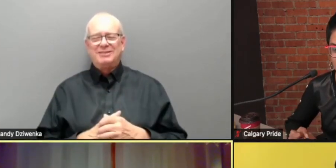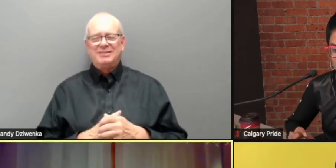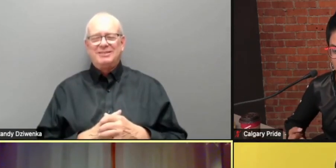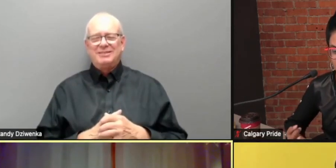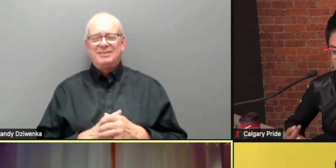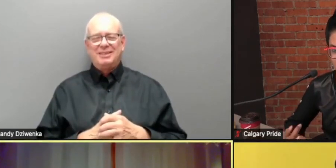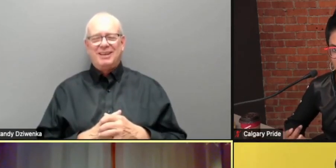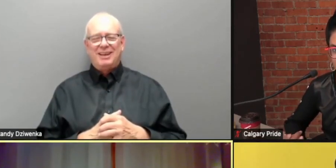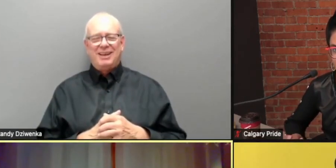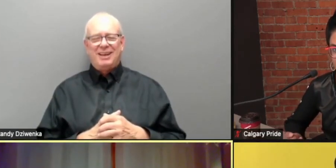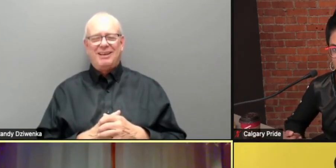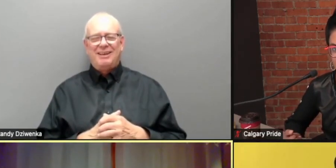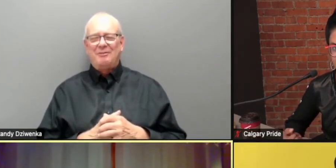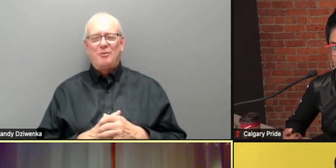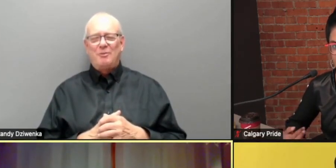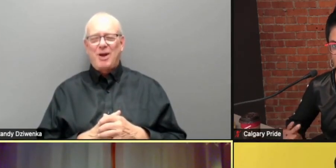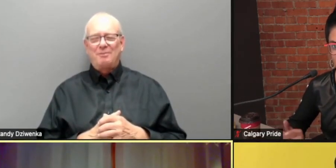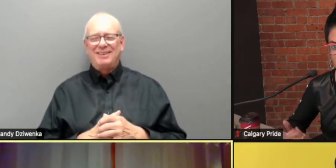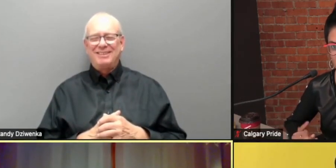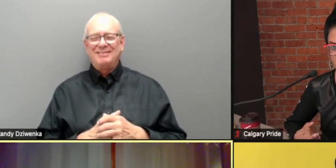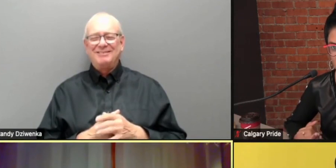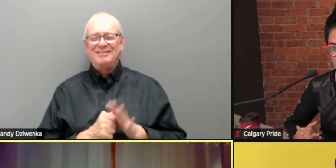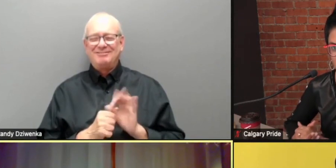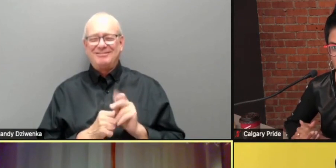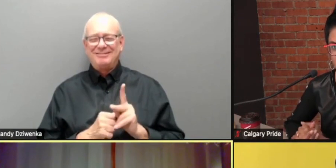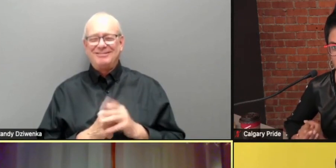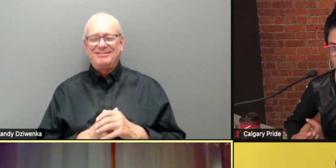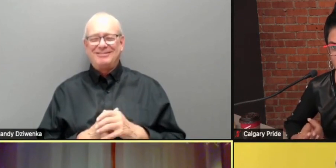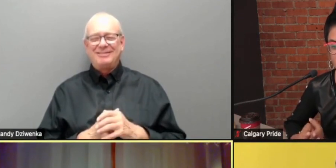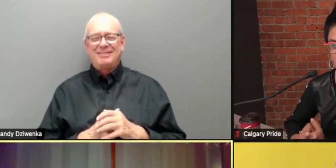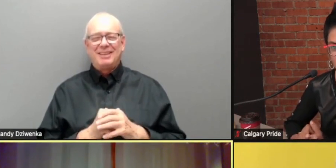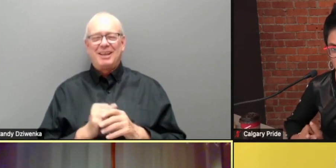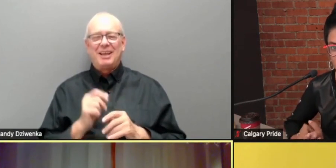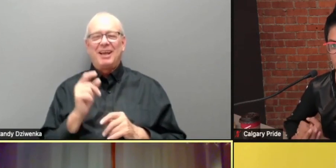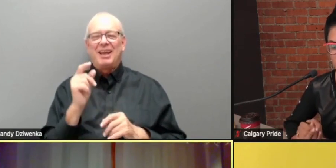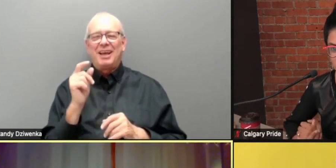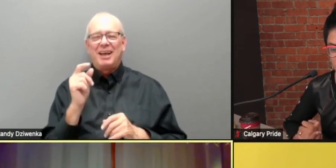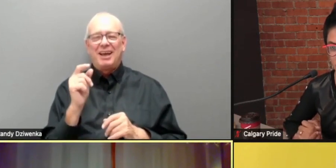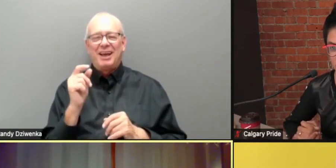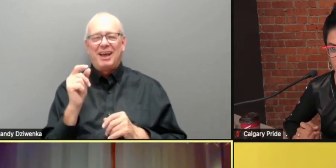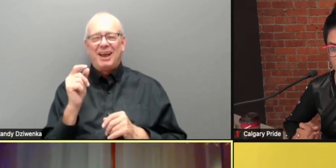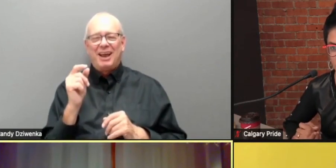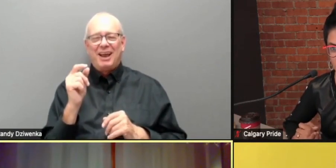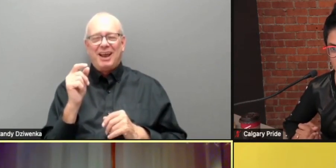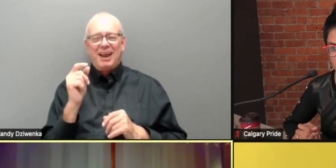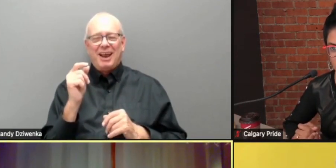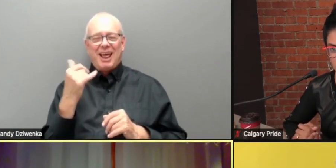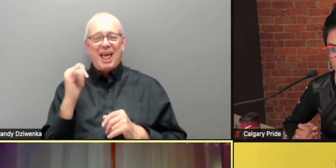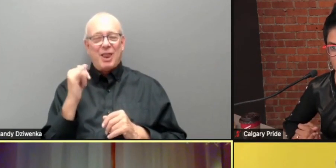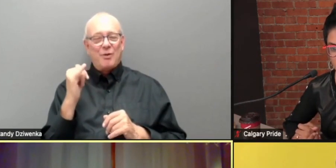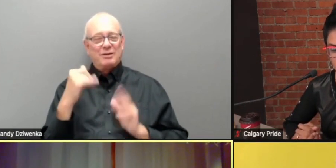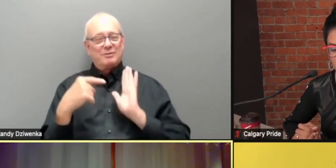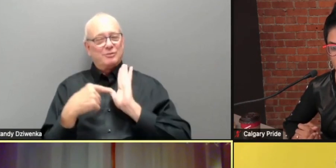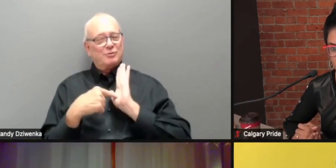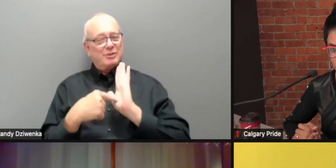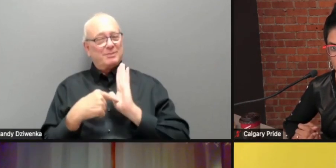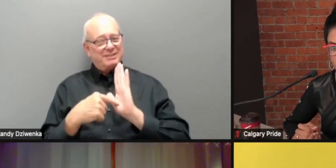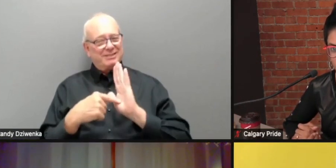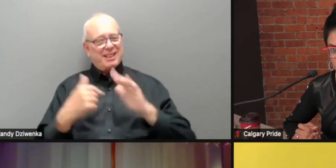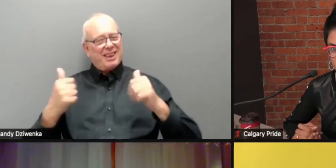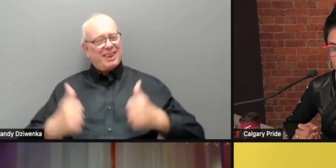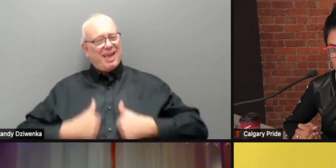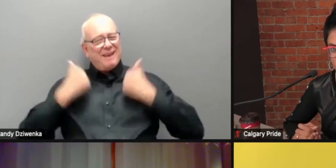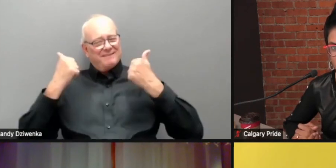Well, hopefully it represents light, which represents knowledge, which we pray comes to everybody